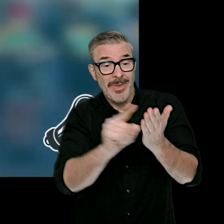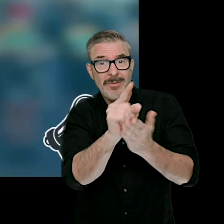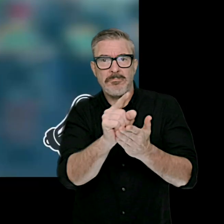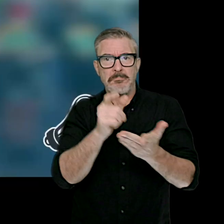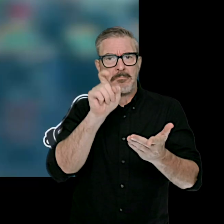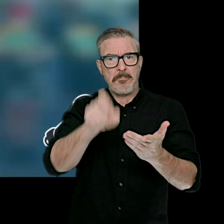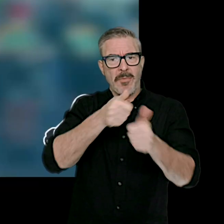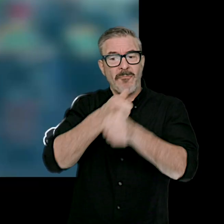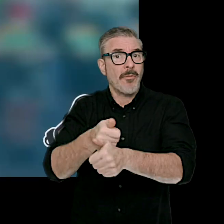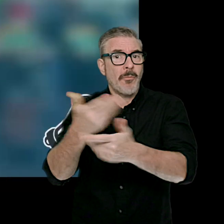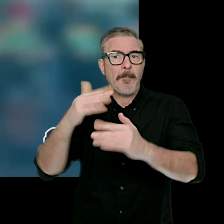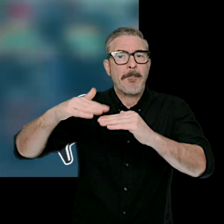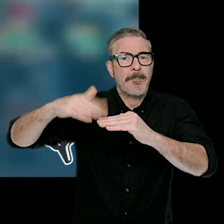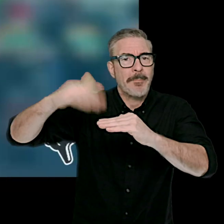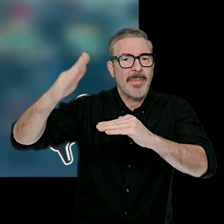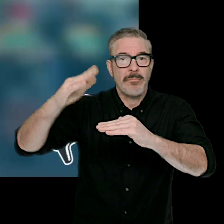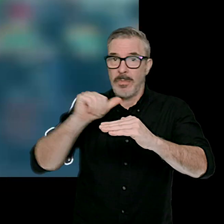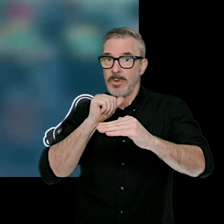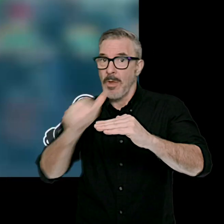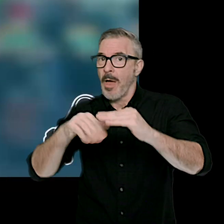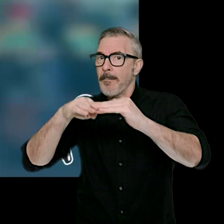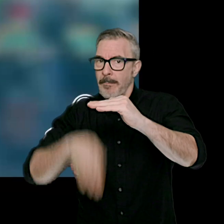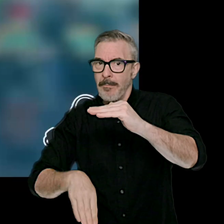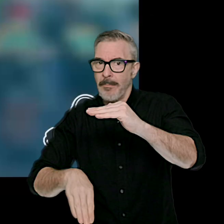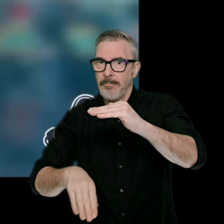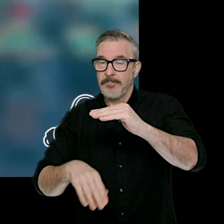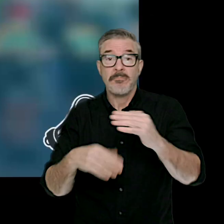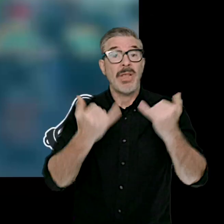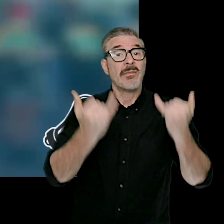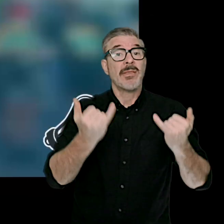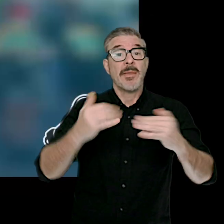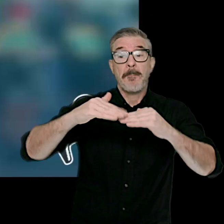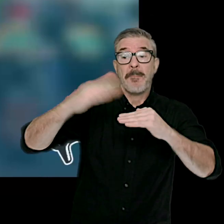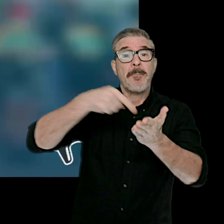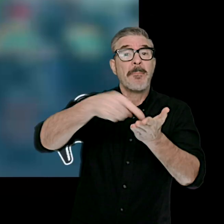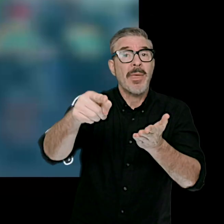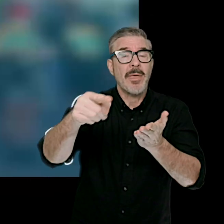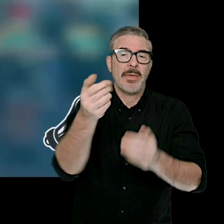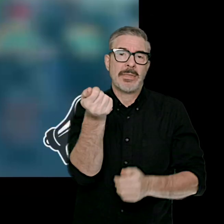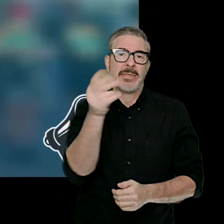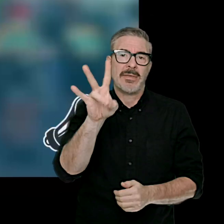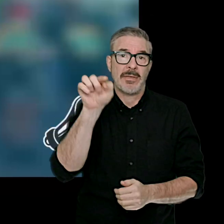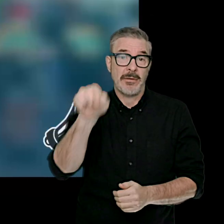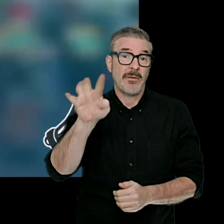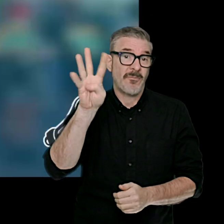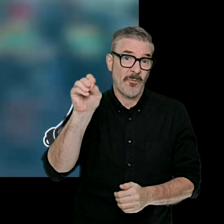You must be paid at least the minimum wage, which currently is $17.40.